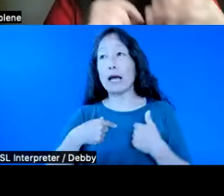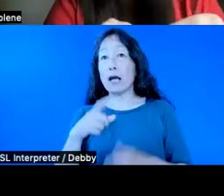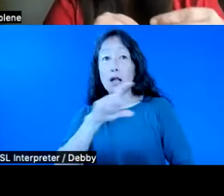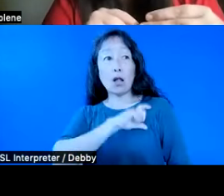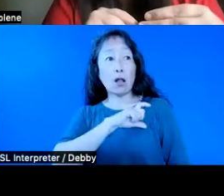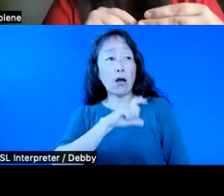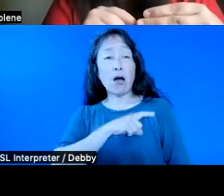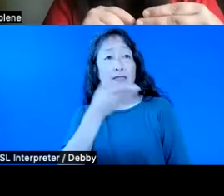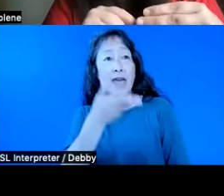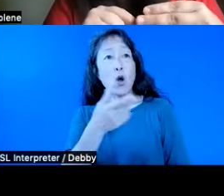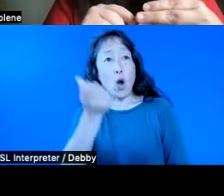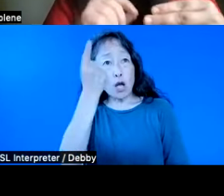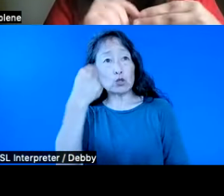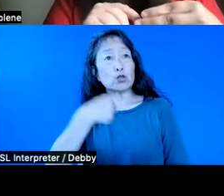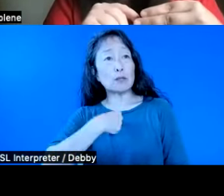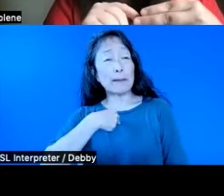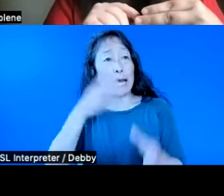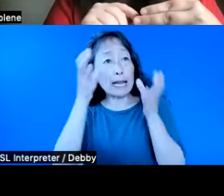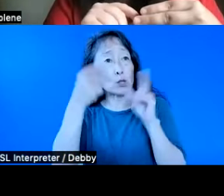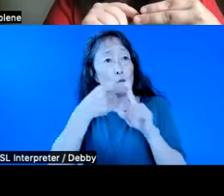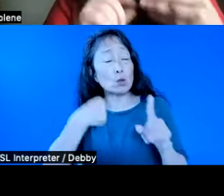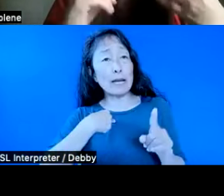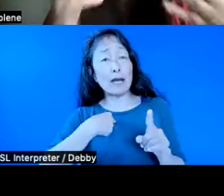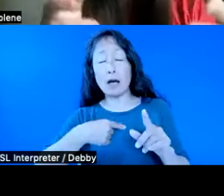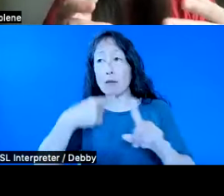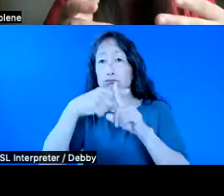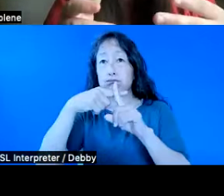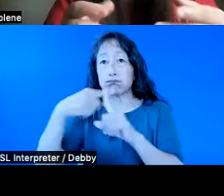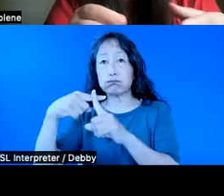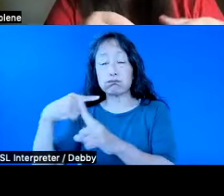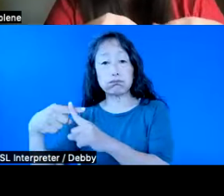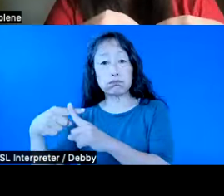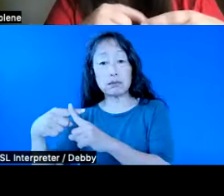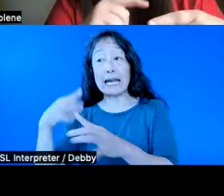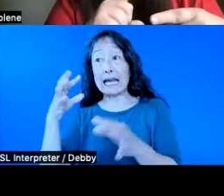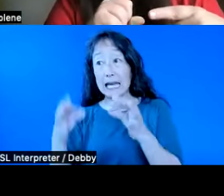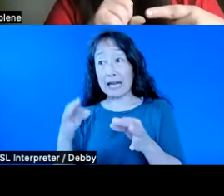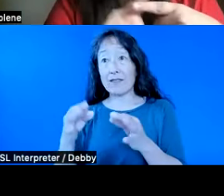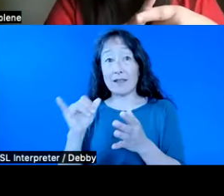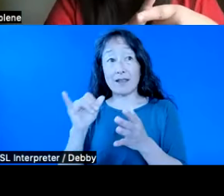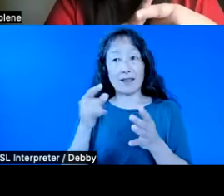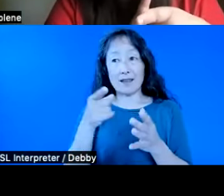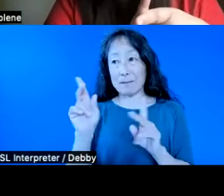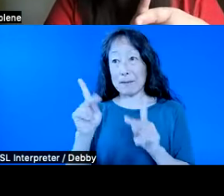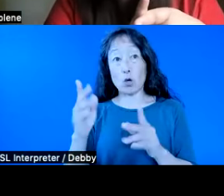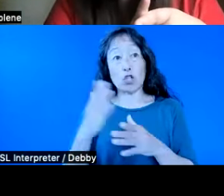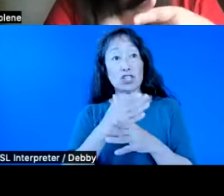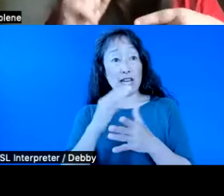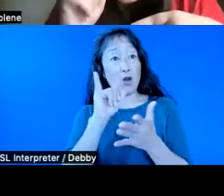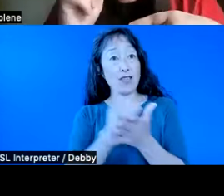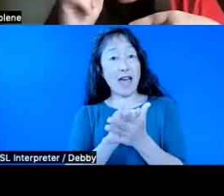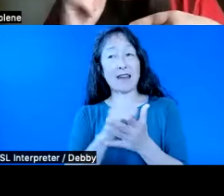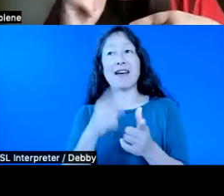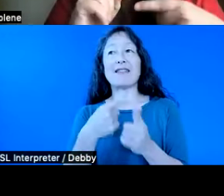When that happens to somebody else in their life and they share that, that can maybe have somebody else be able to access the medical forensic care they may